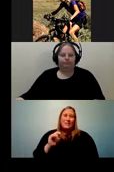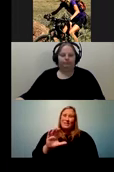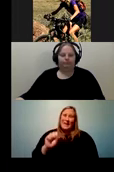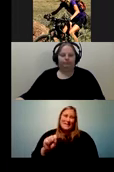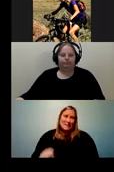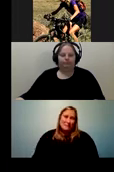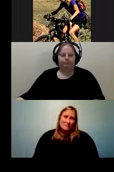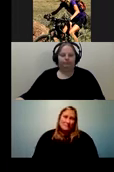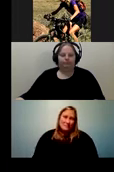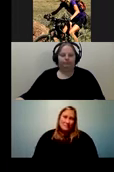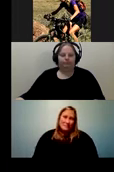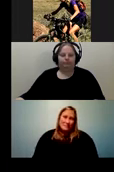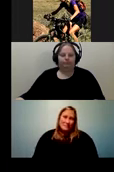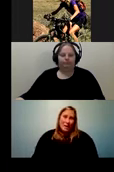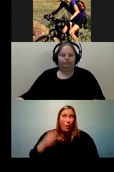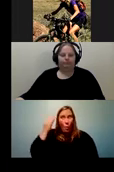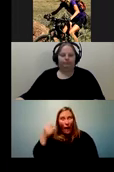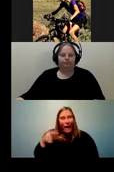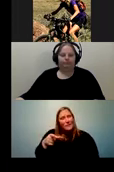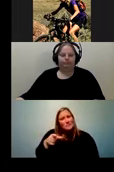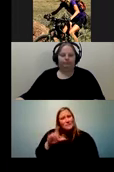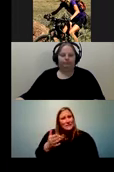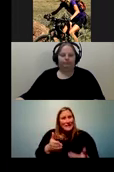because in some ways it's easier.